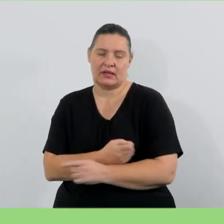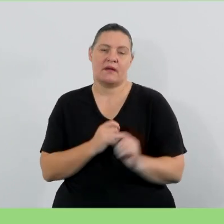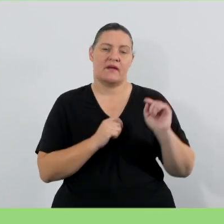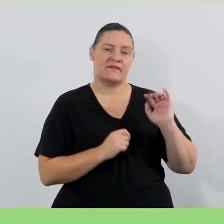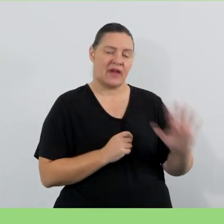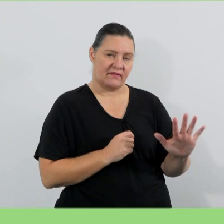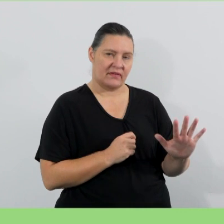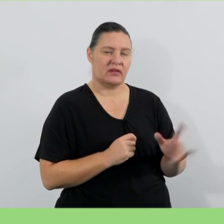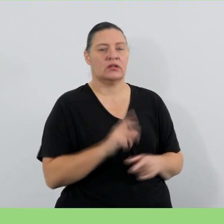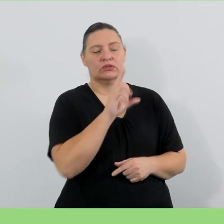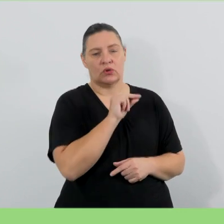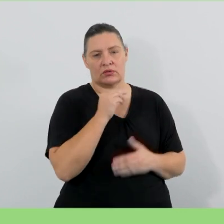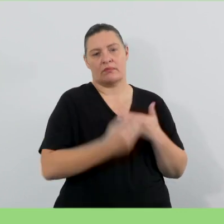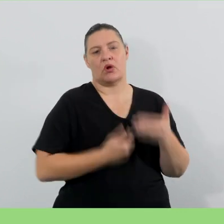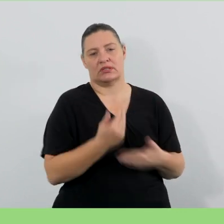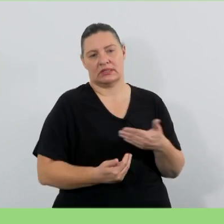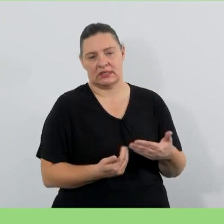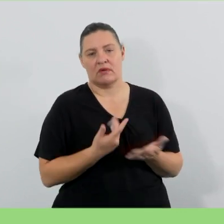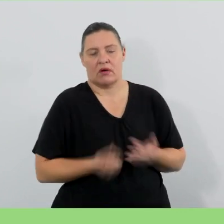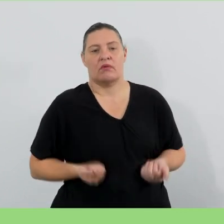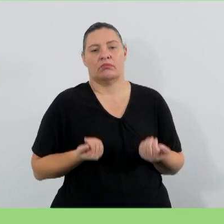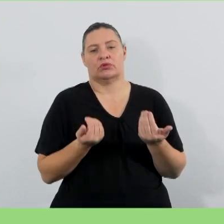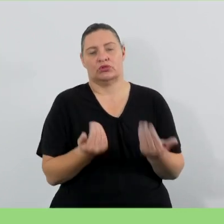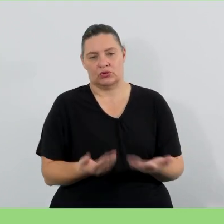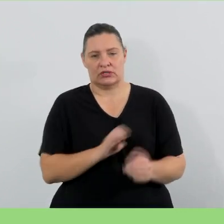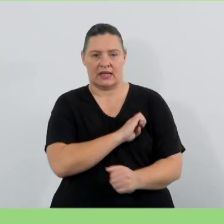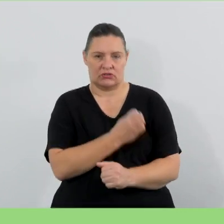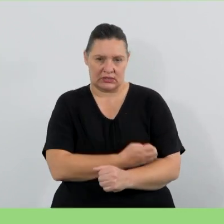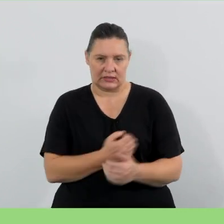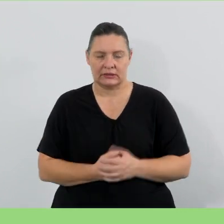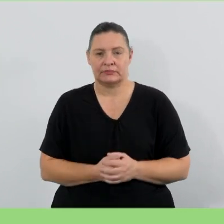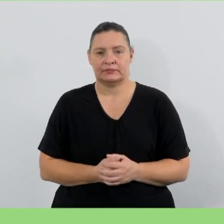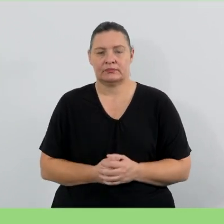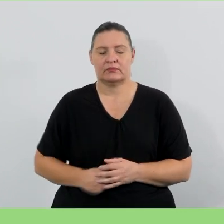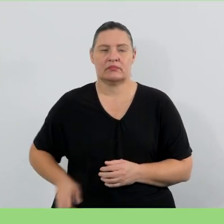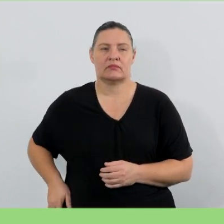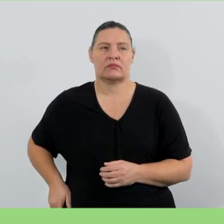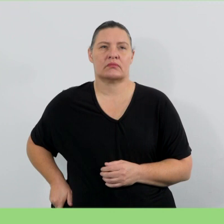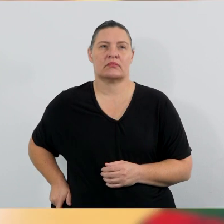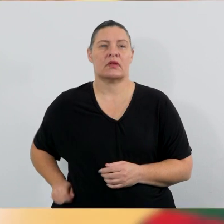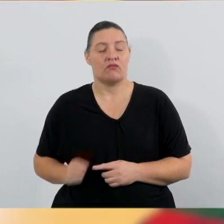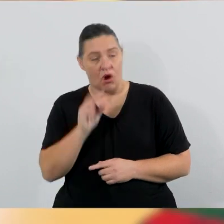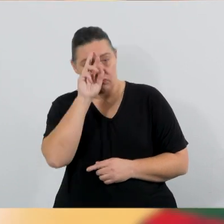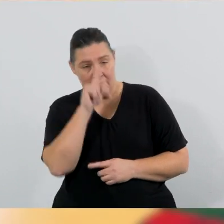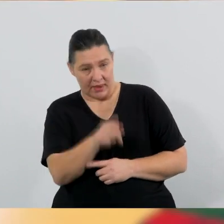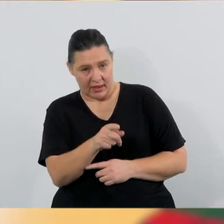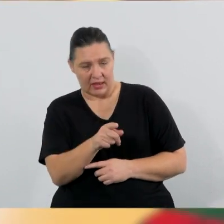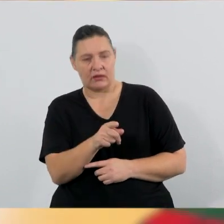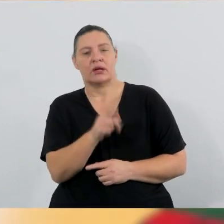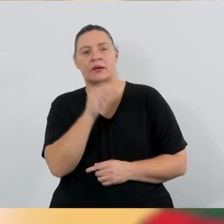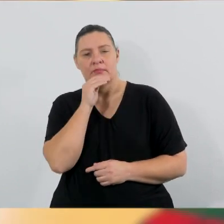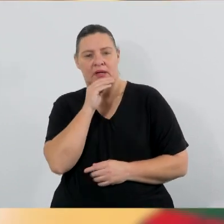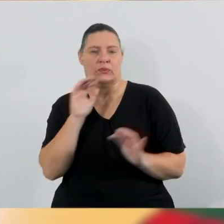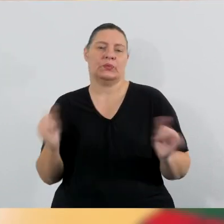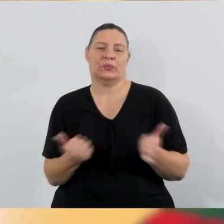while number 5 speaks about the process of producing the energy. So if you remember these ones, then you